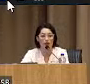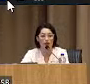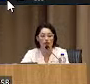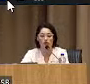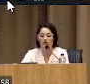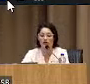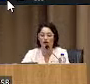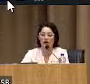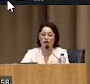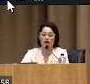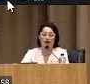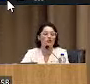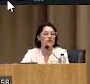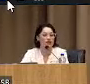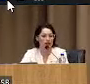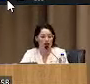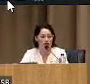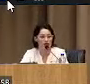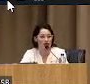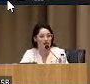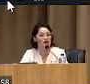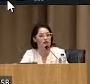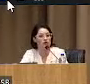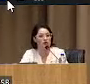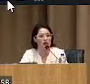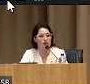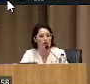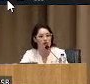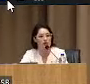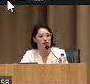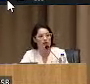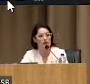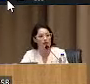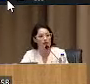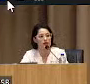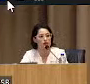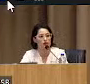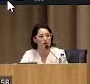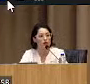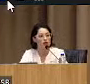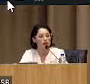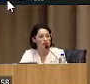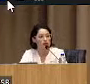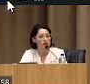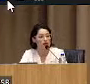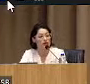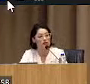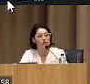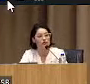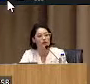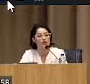in other areas, other sectors that were important: physical therapy,